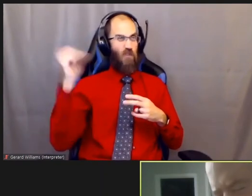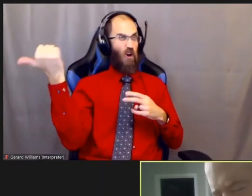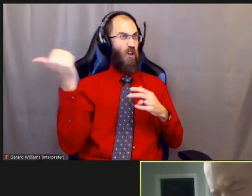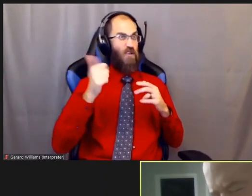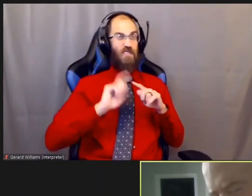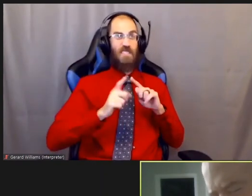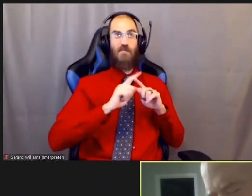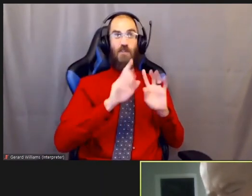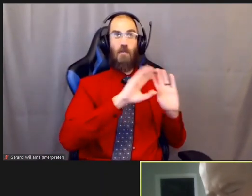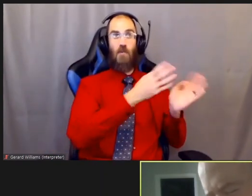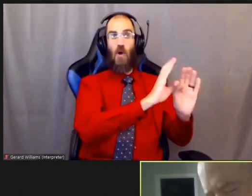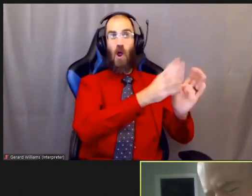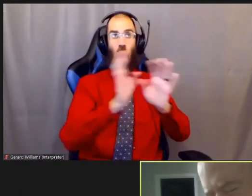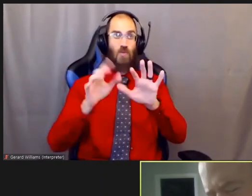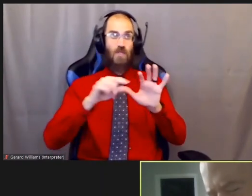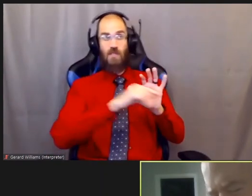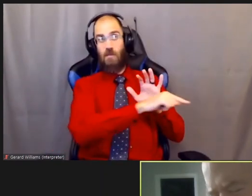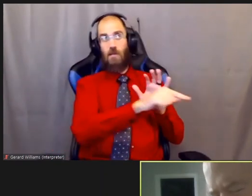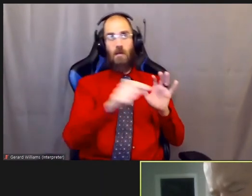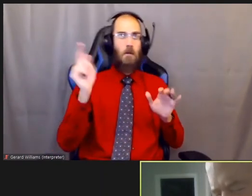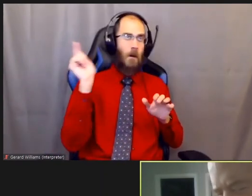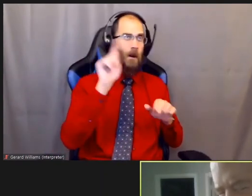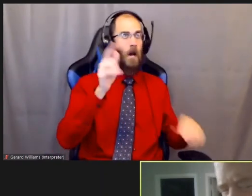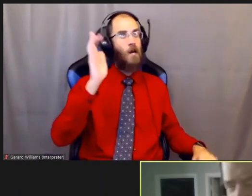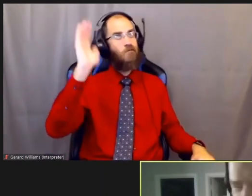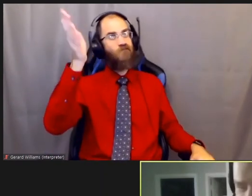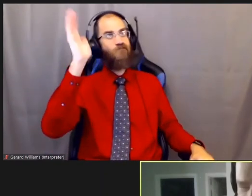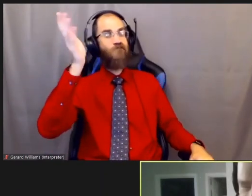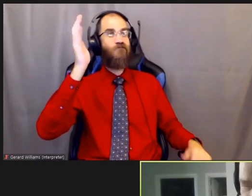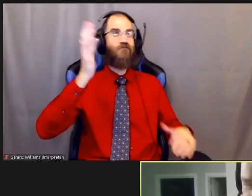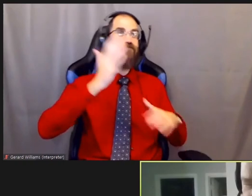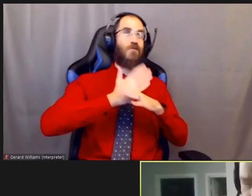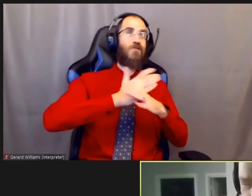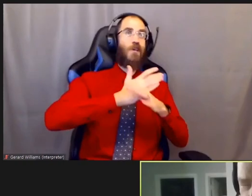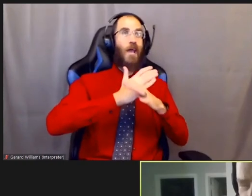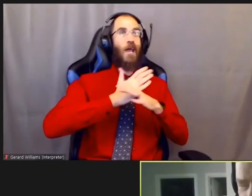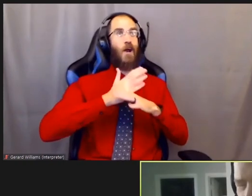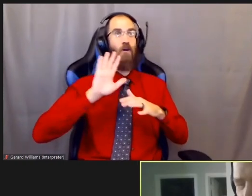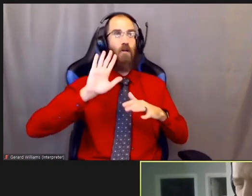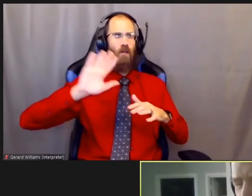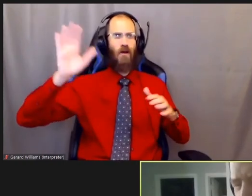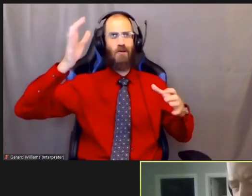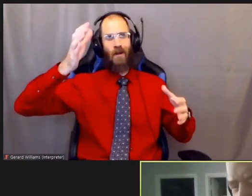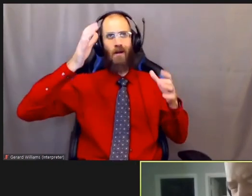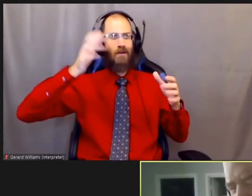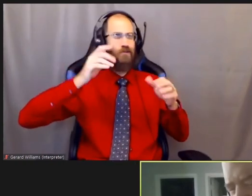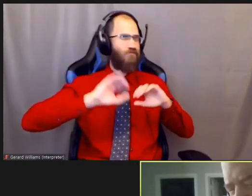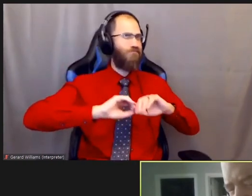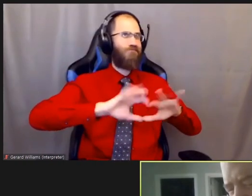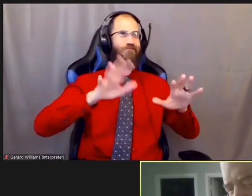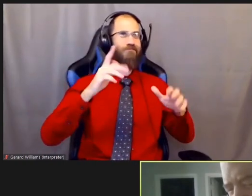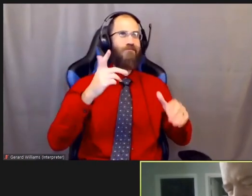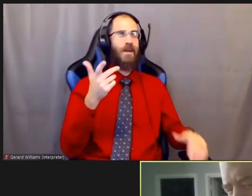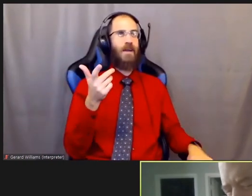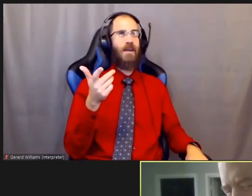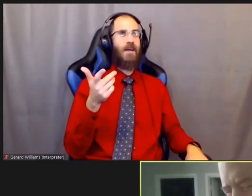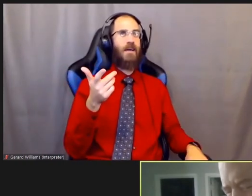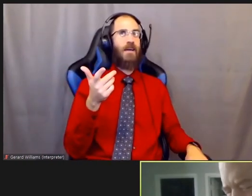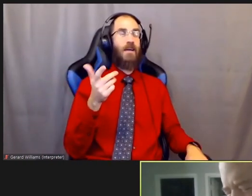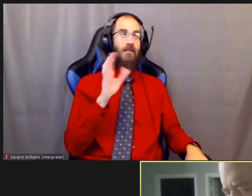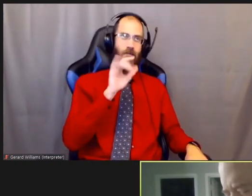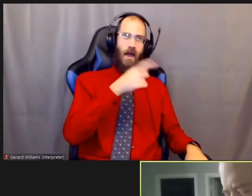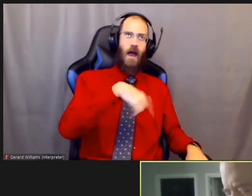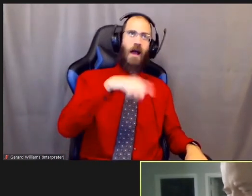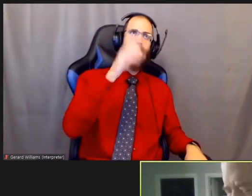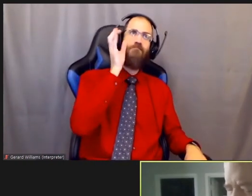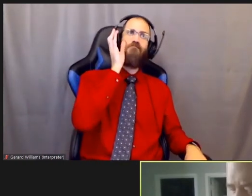who share their expertise with us, with you, so that the